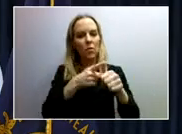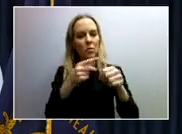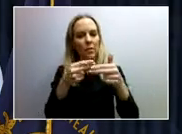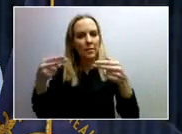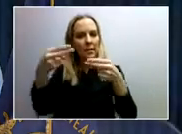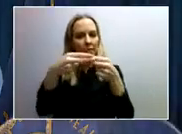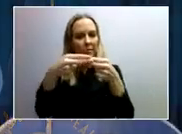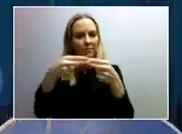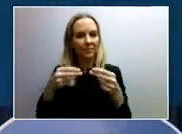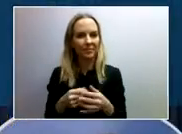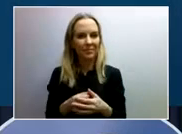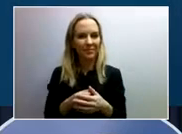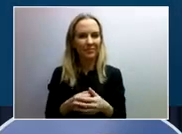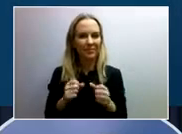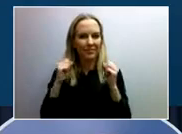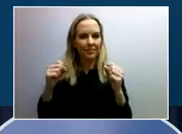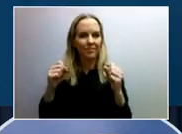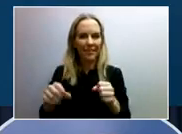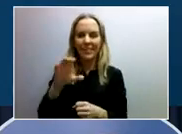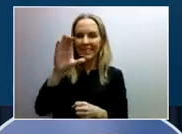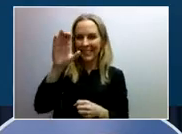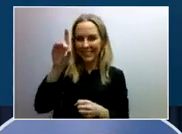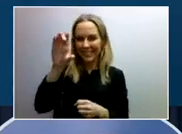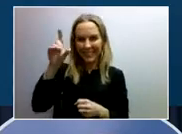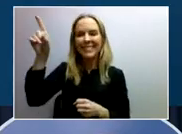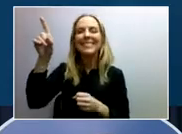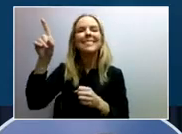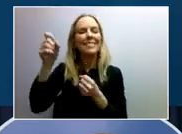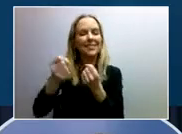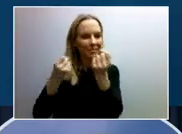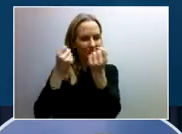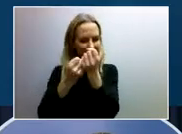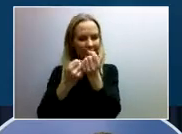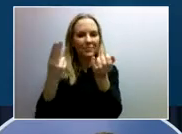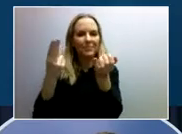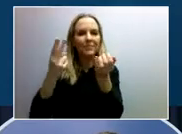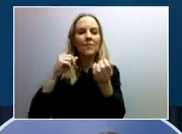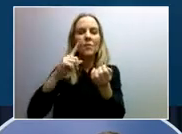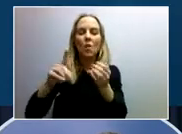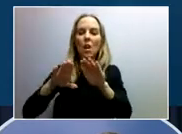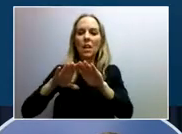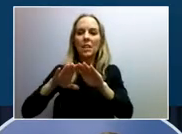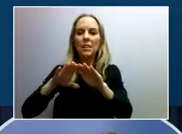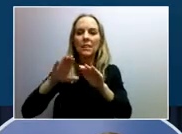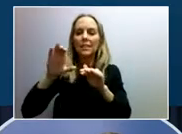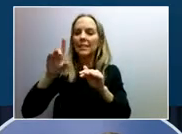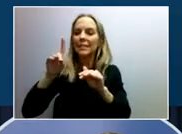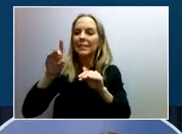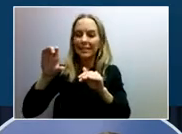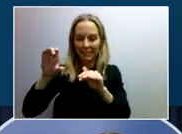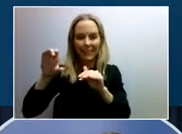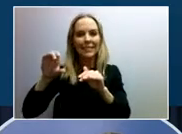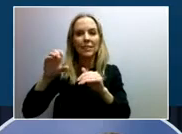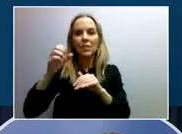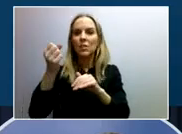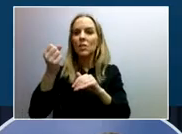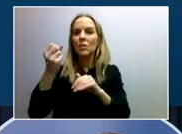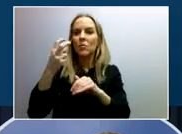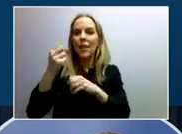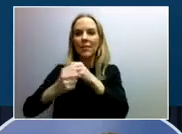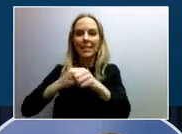Yes, the CDC has now endorsed boosters for children 12 years and older. This is a big